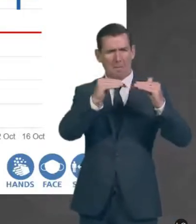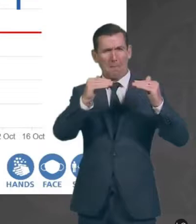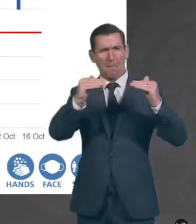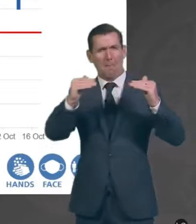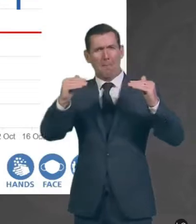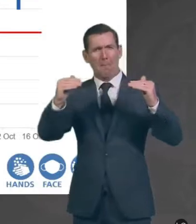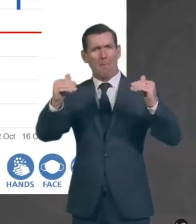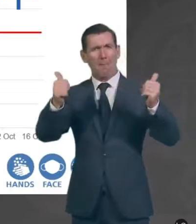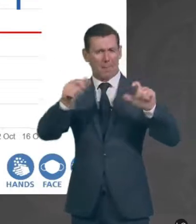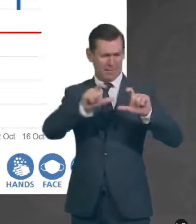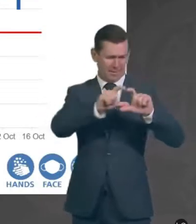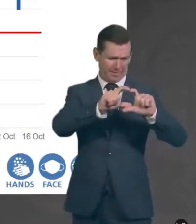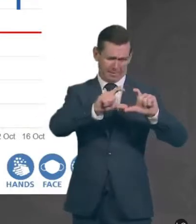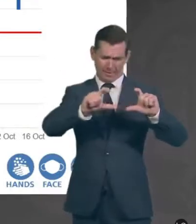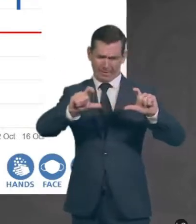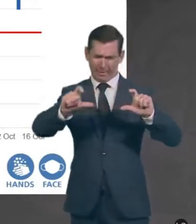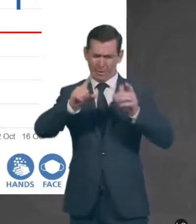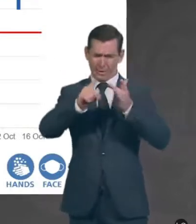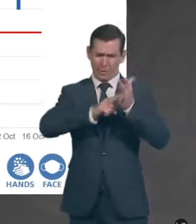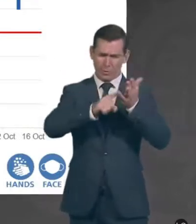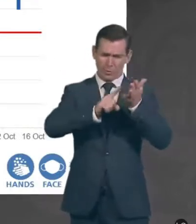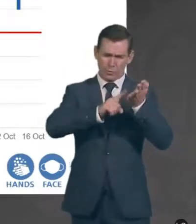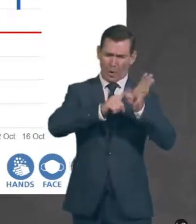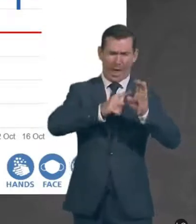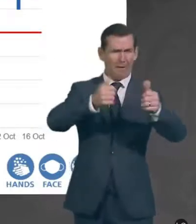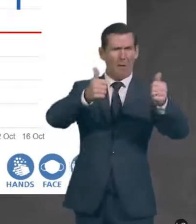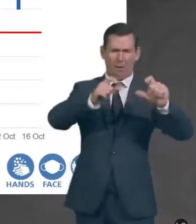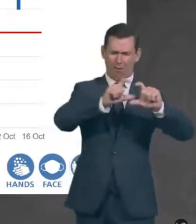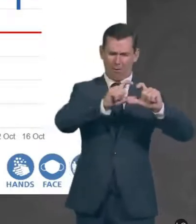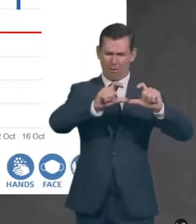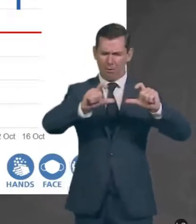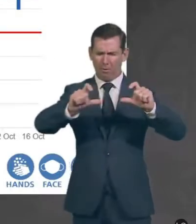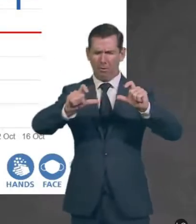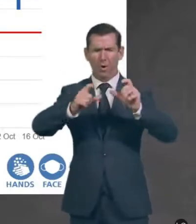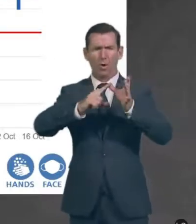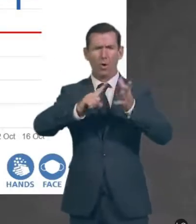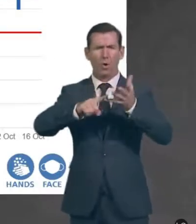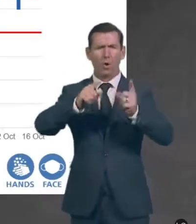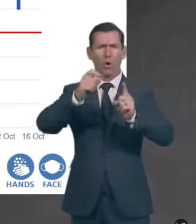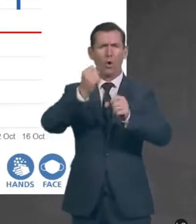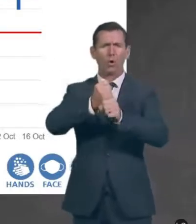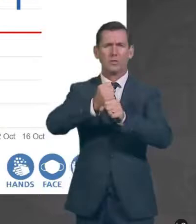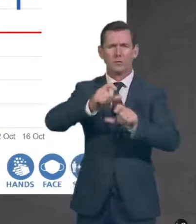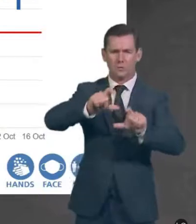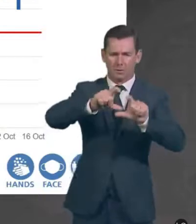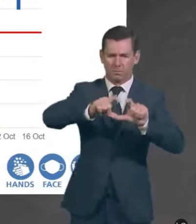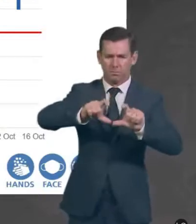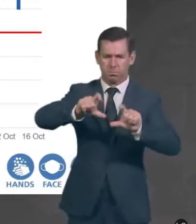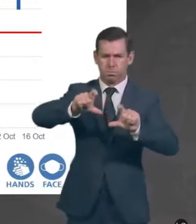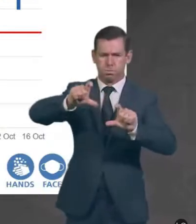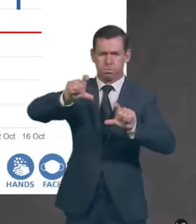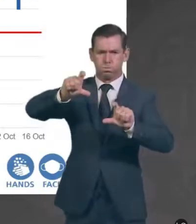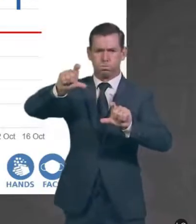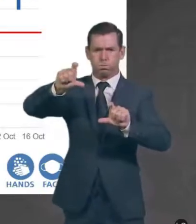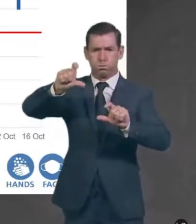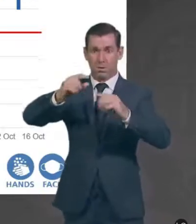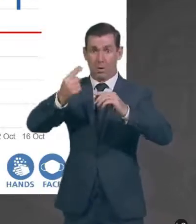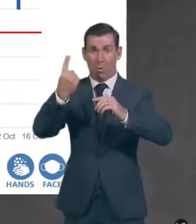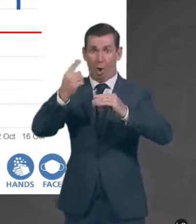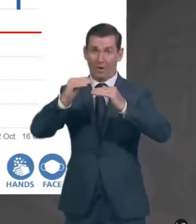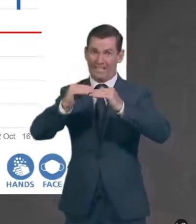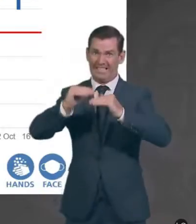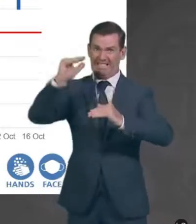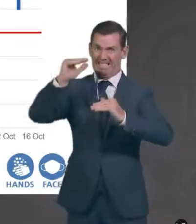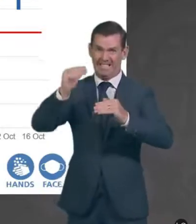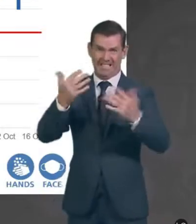began to pick up during August, breached 1, and is now up at somewhere between